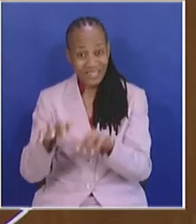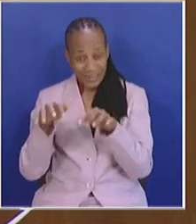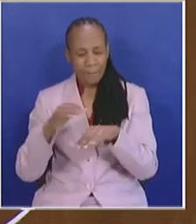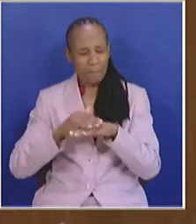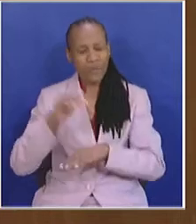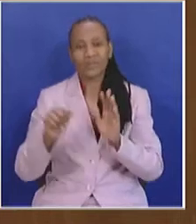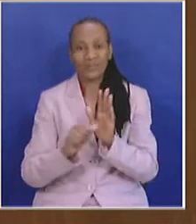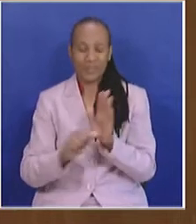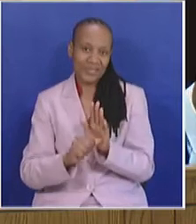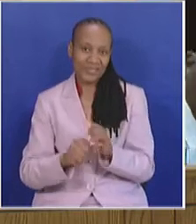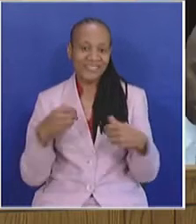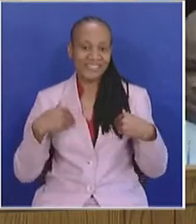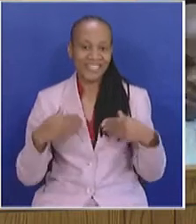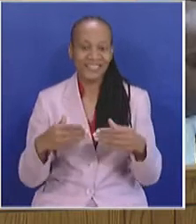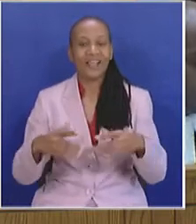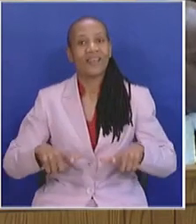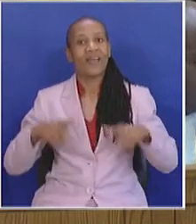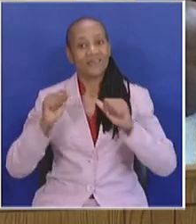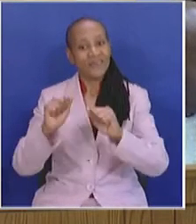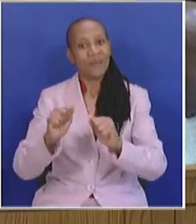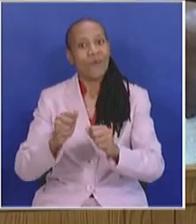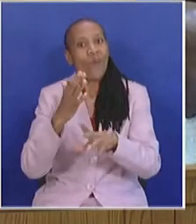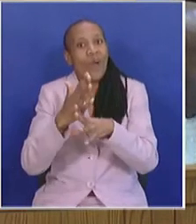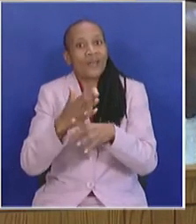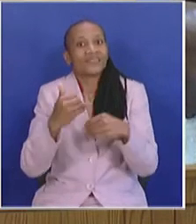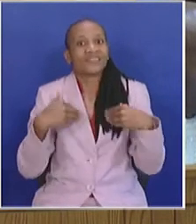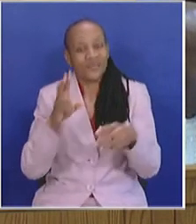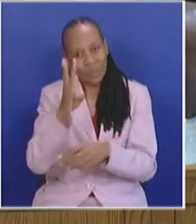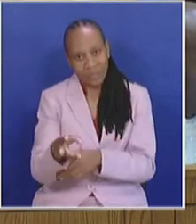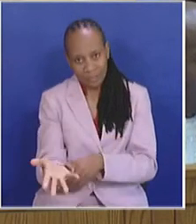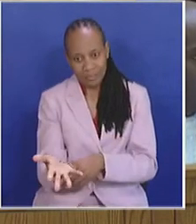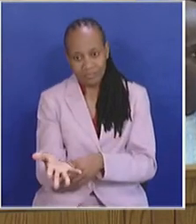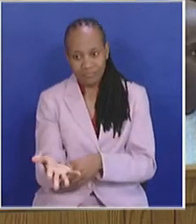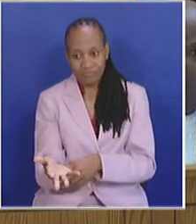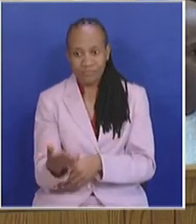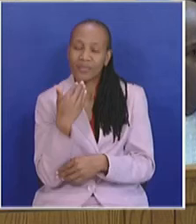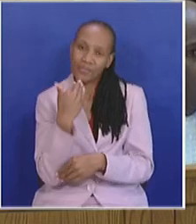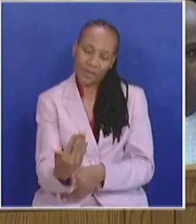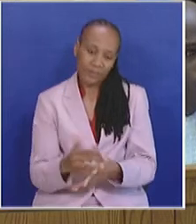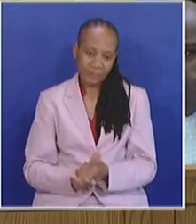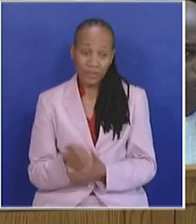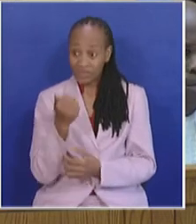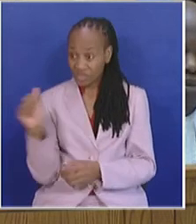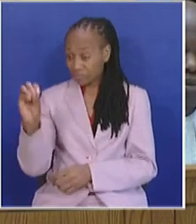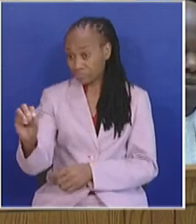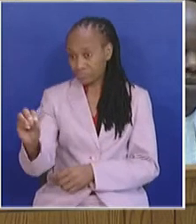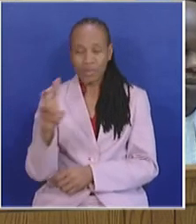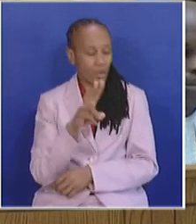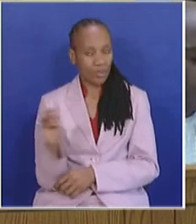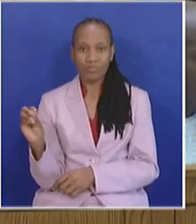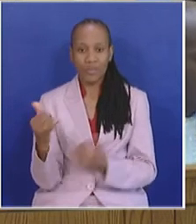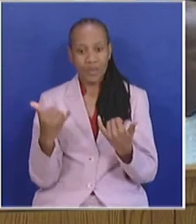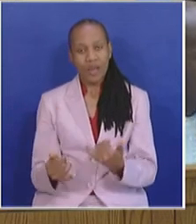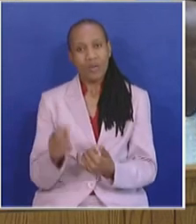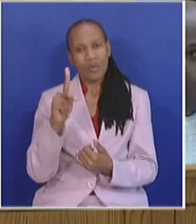careers. I so move. Thank you, sir. Is there any objection to this motion? No. The Honorable